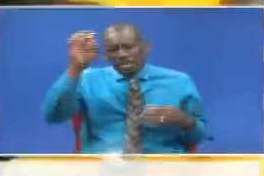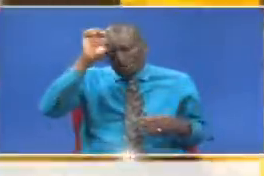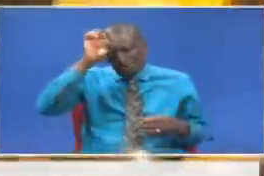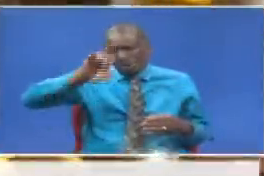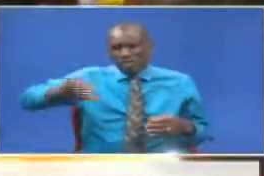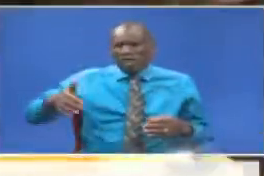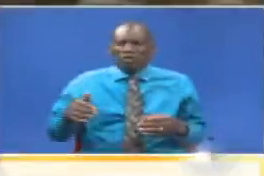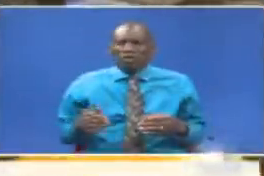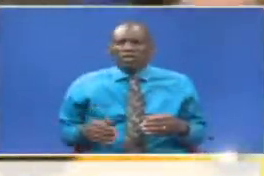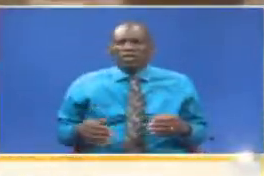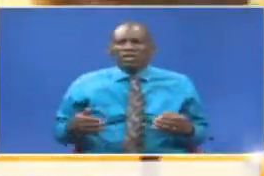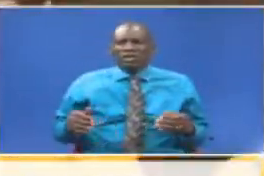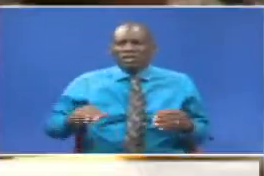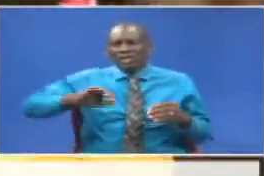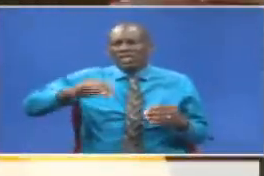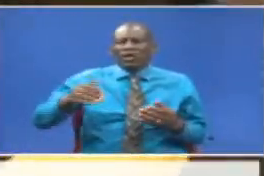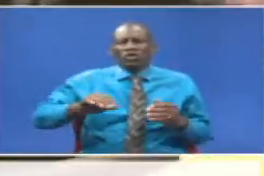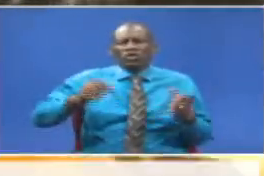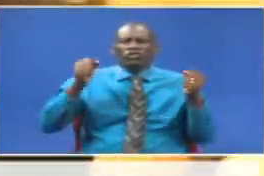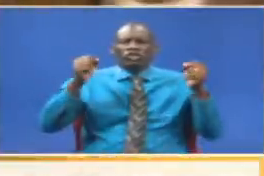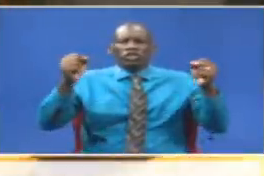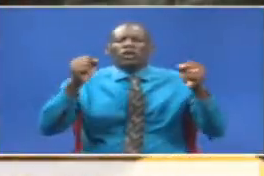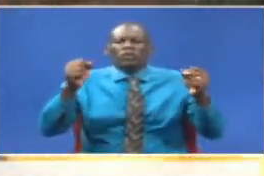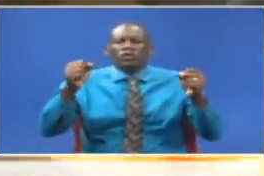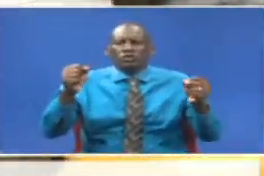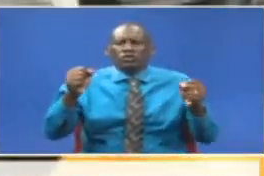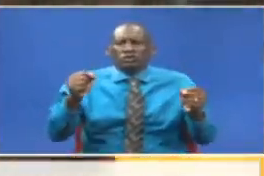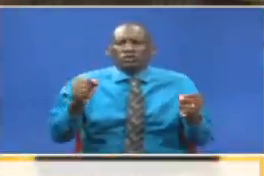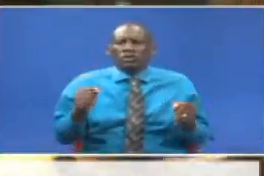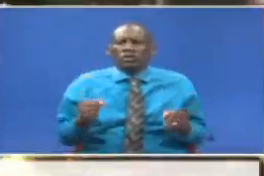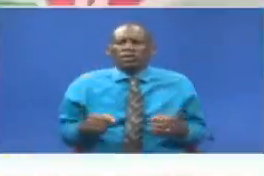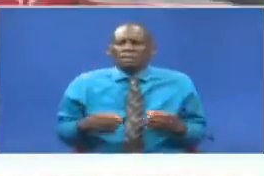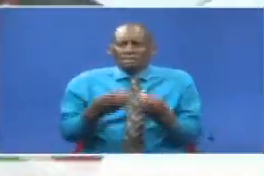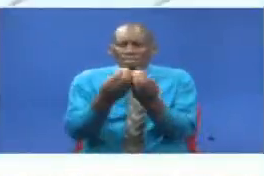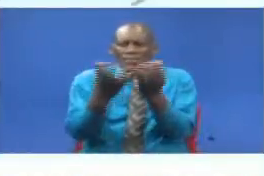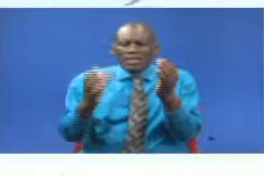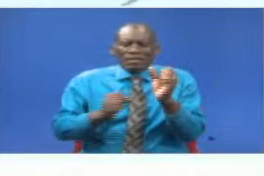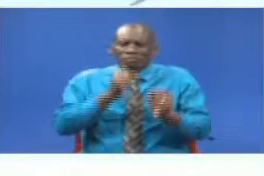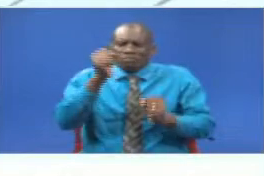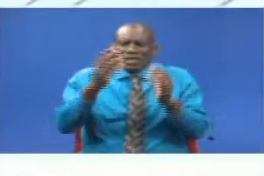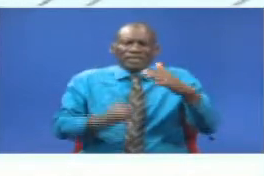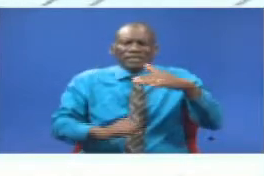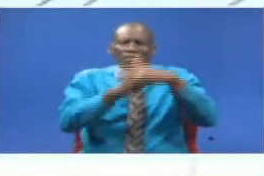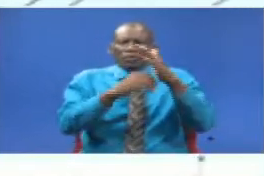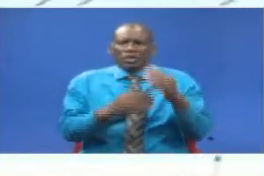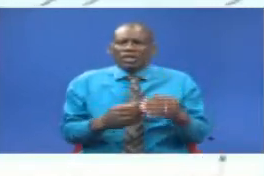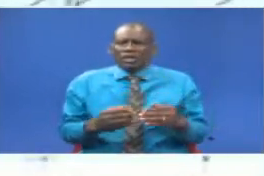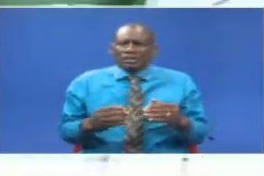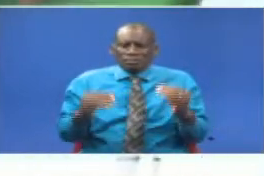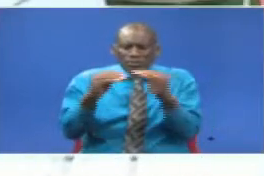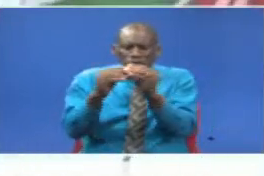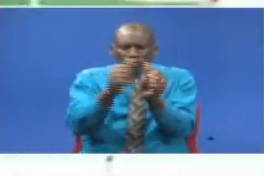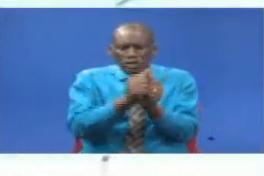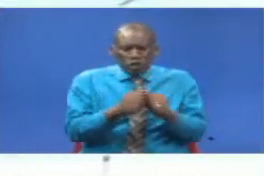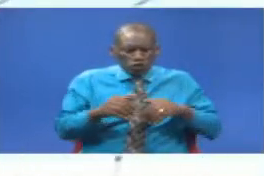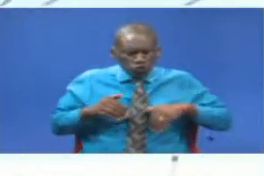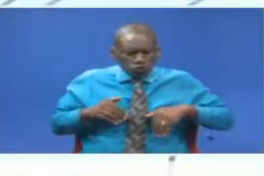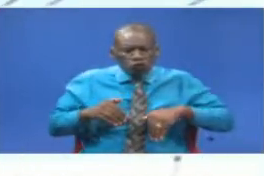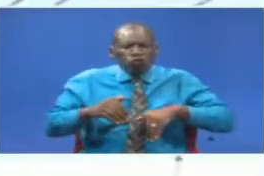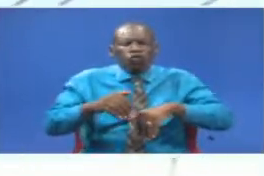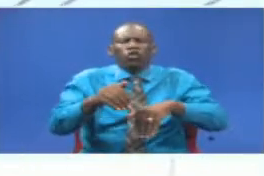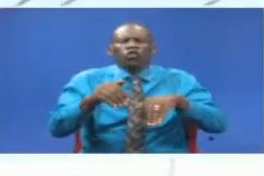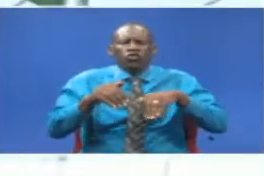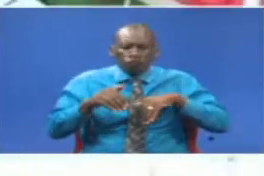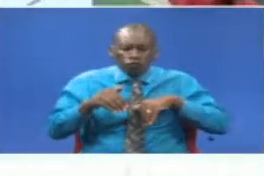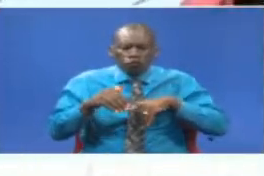the undisputed city of champions in Uasin Gishu County, thousands of athletics fans gathered to follow the race in a viewing party organized by